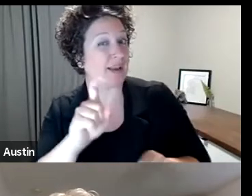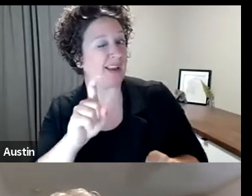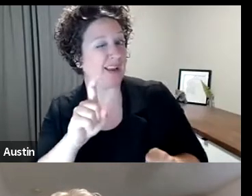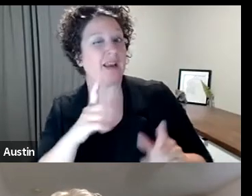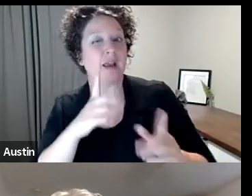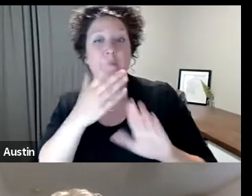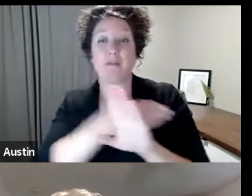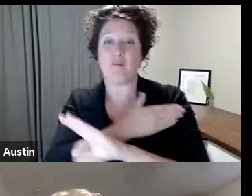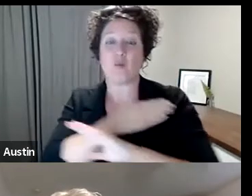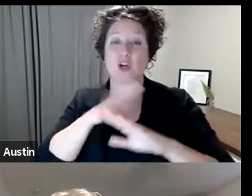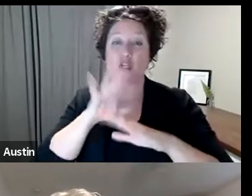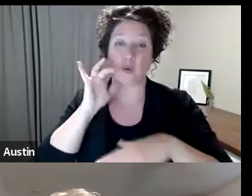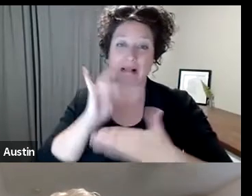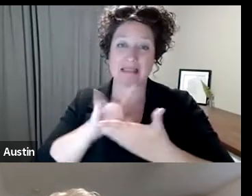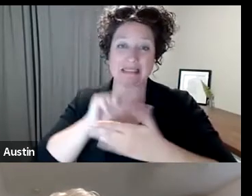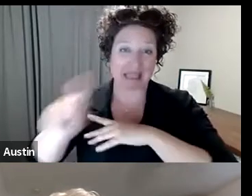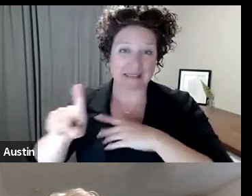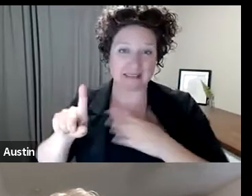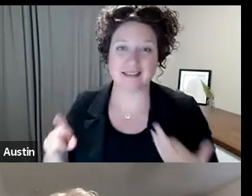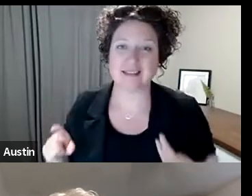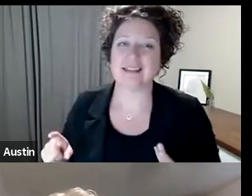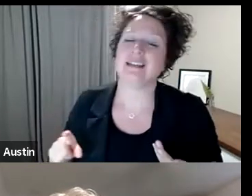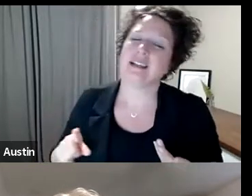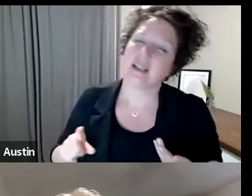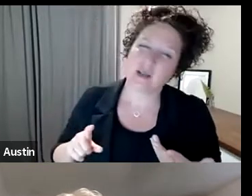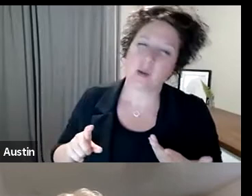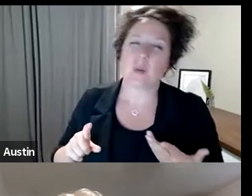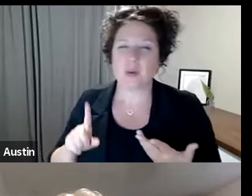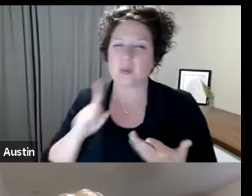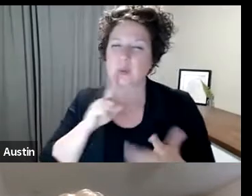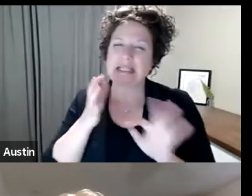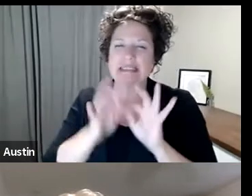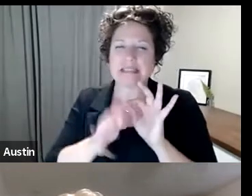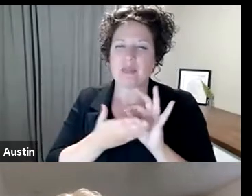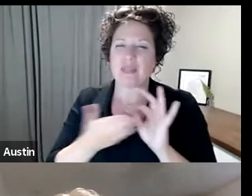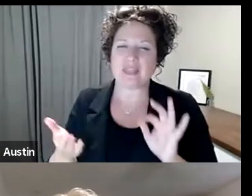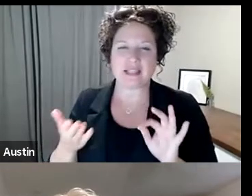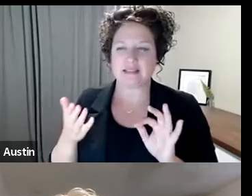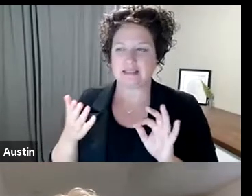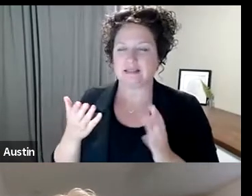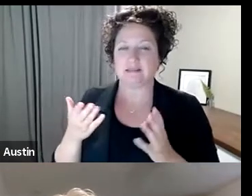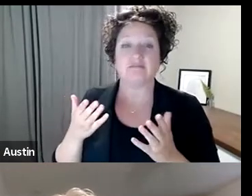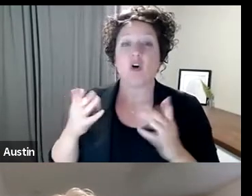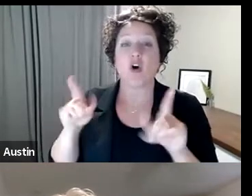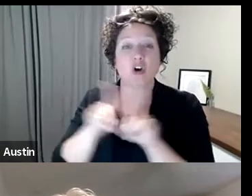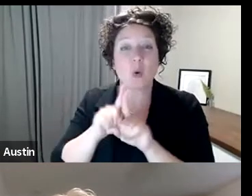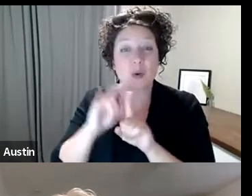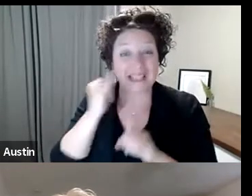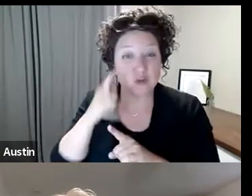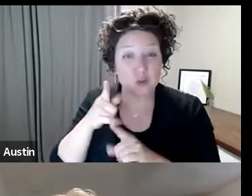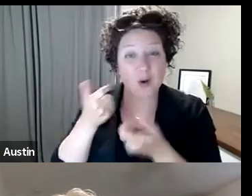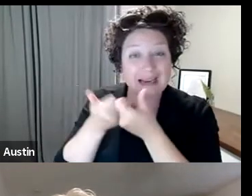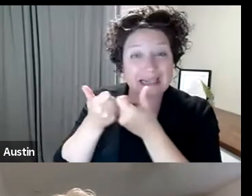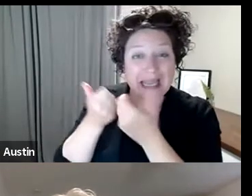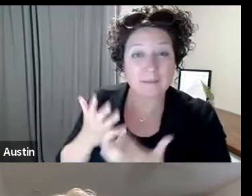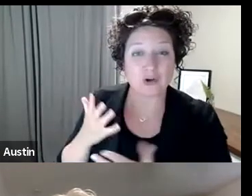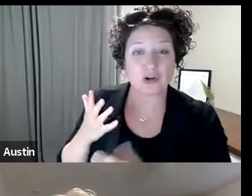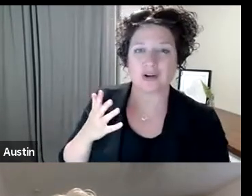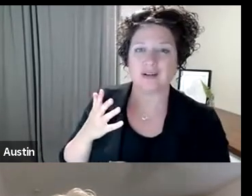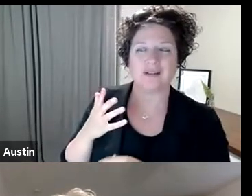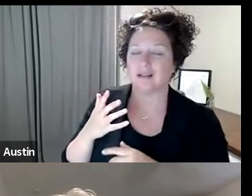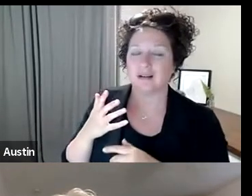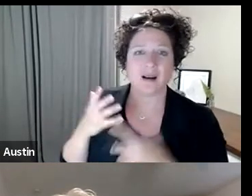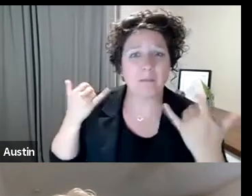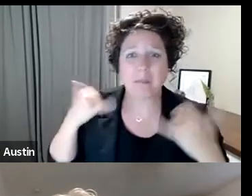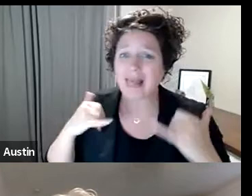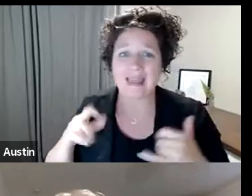click send. So there are some really simple things in there. And then if you're a gamer, again, play is